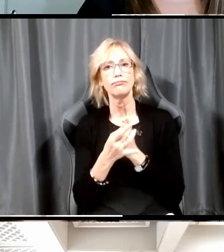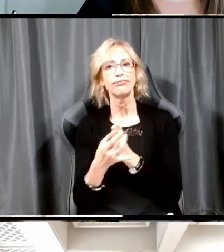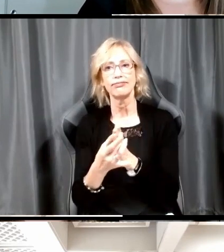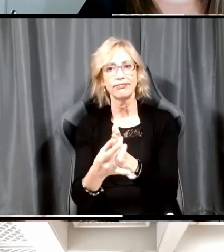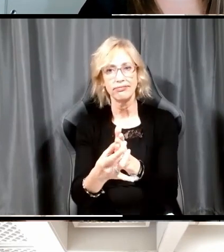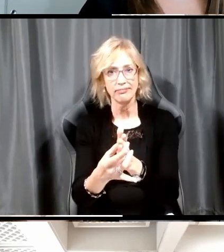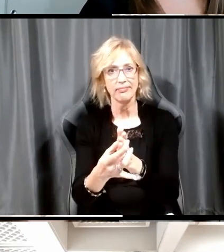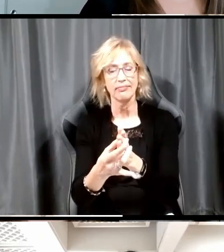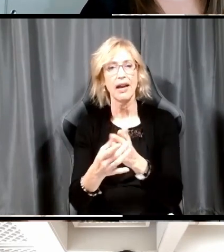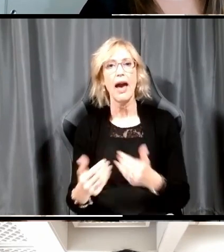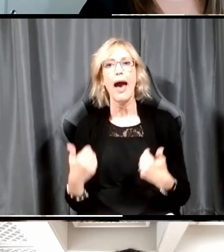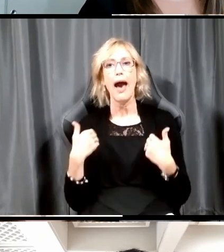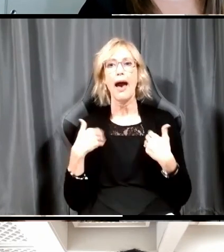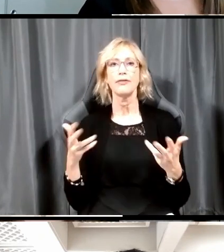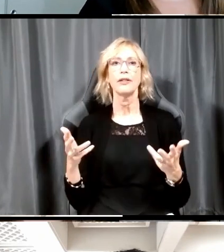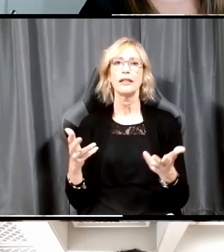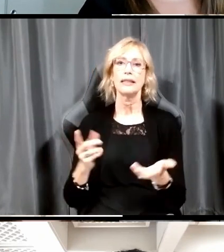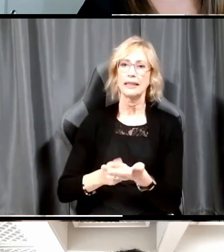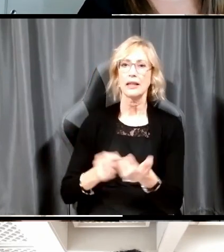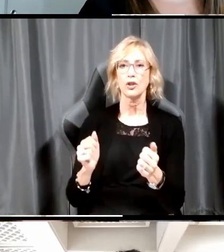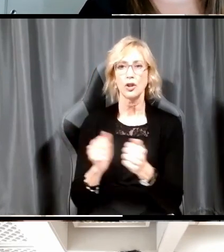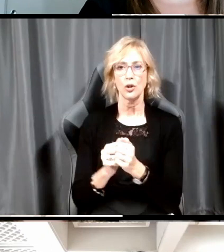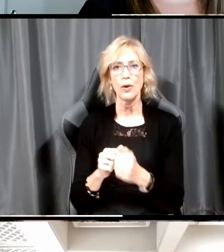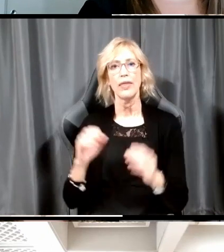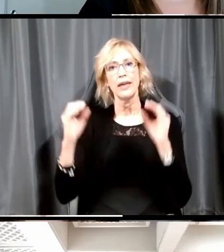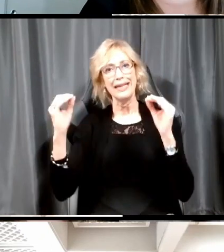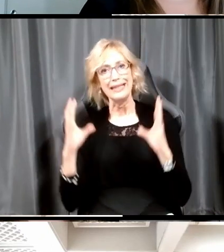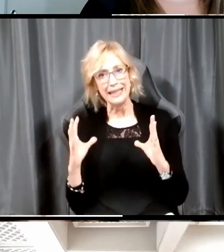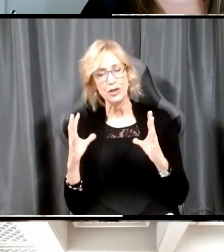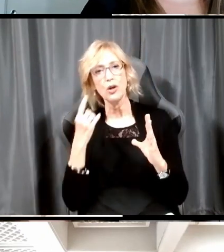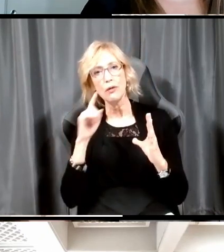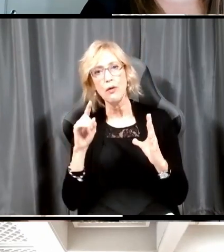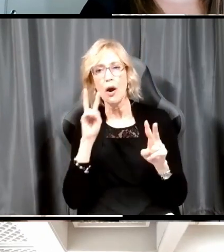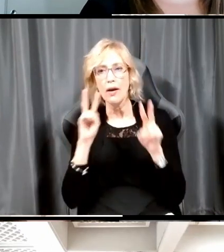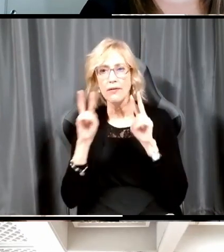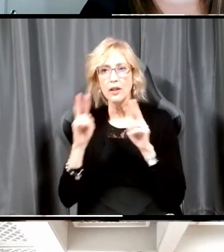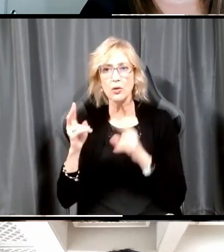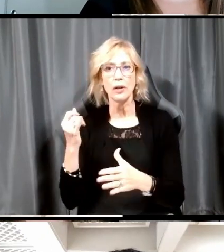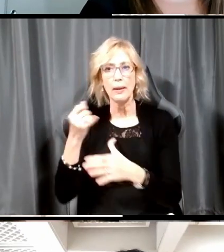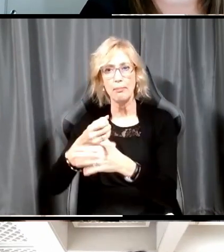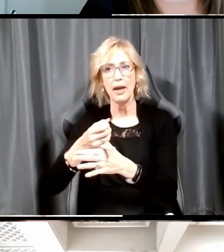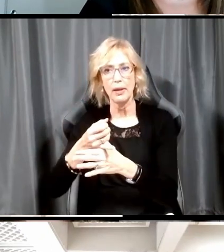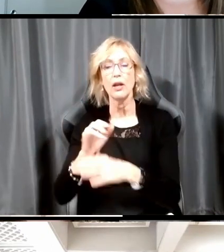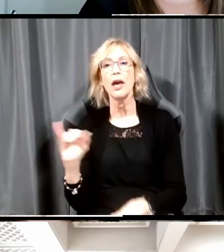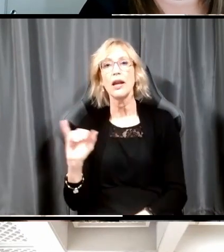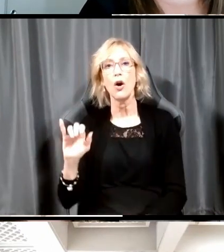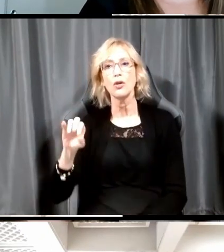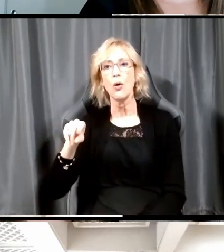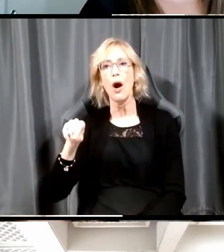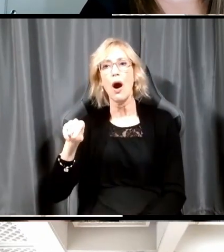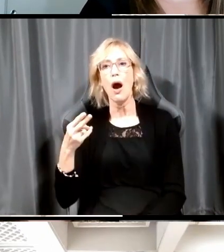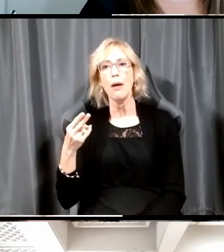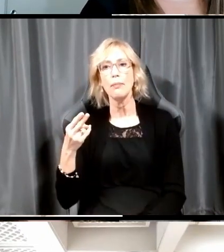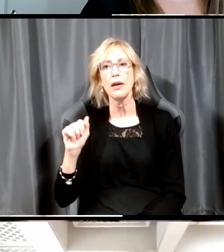able to have that discussion with our TVI, our teacher of visual impairment, as well as our ophthalmologist,